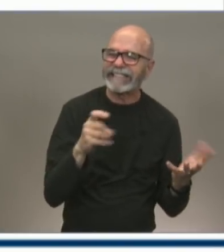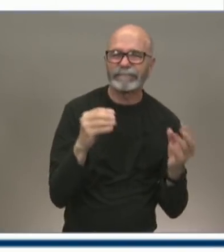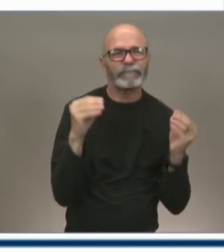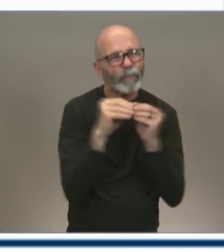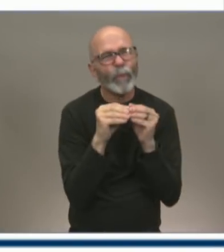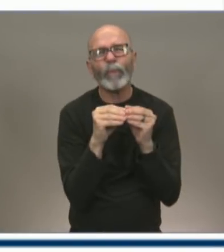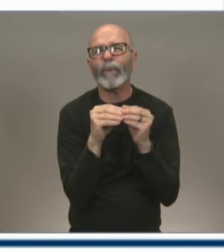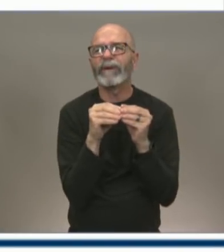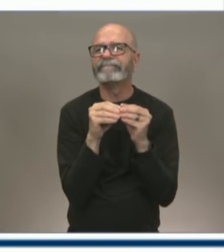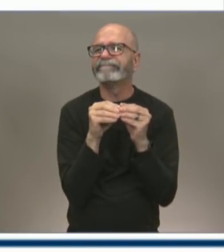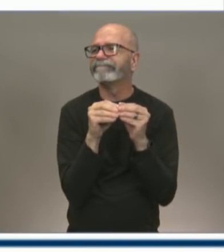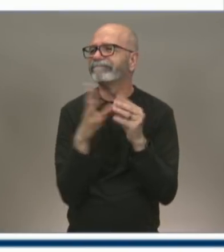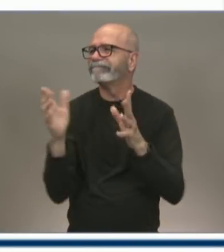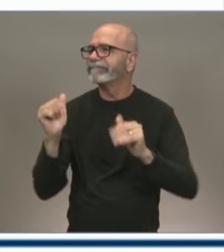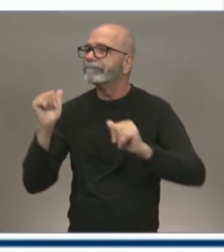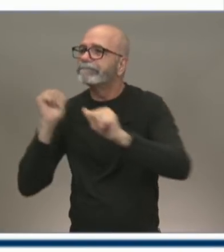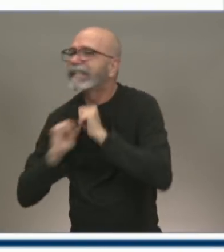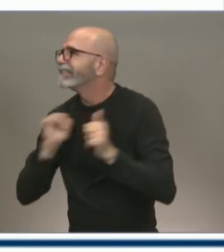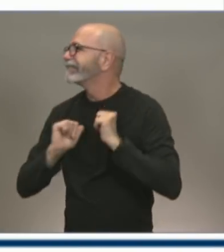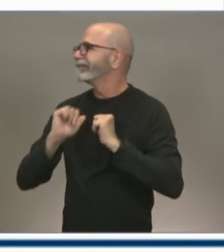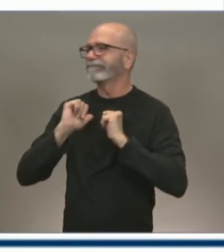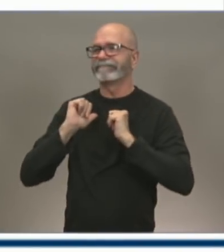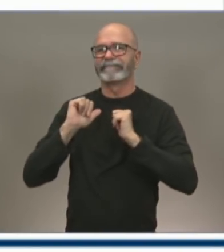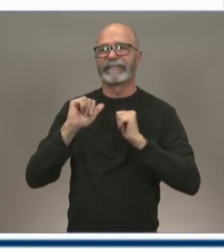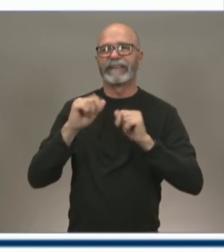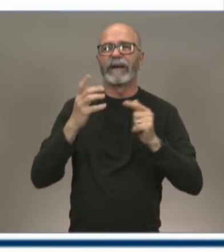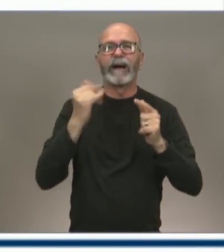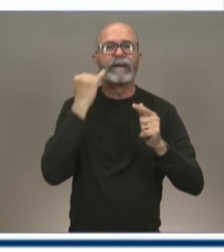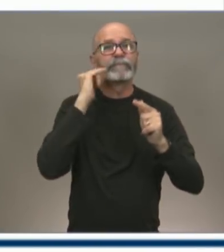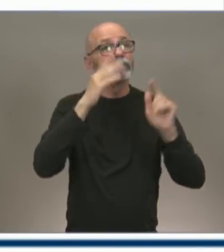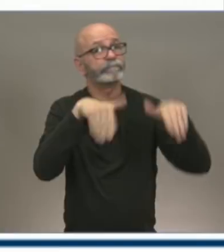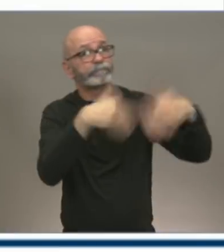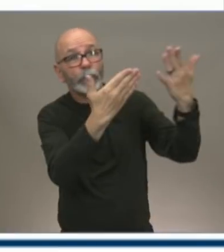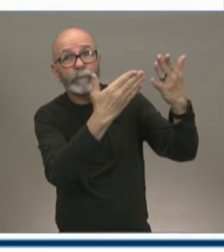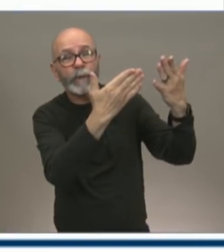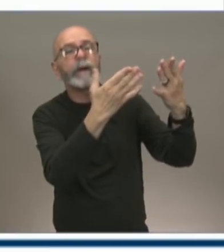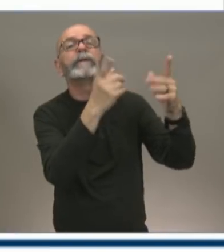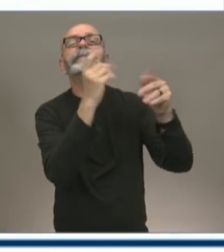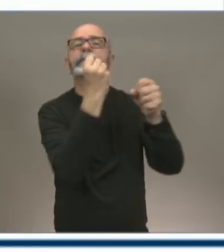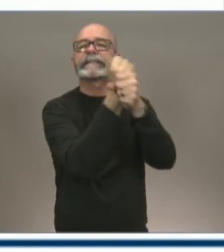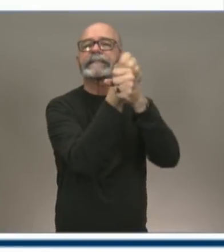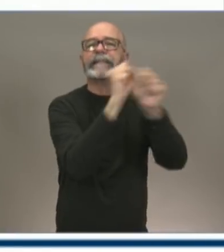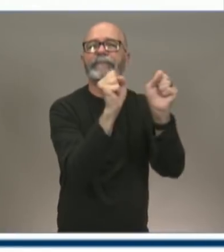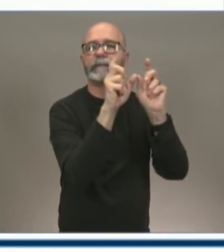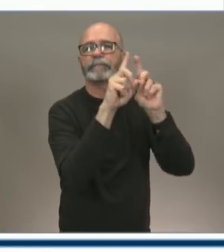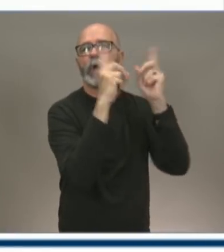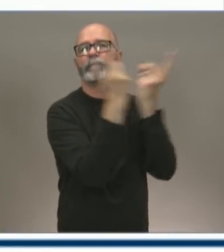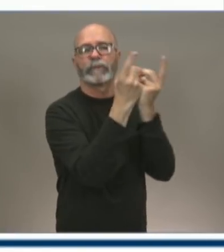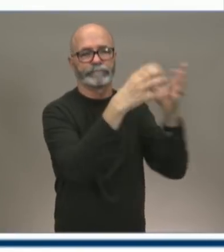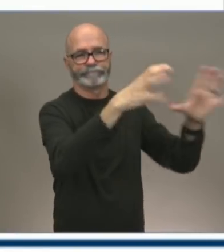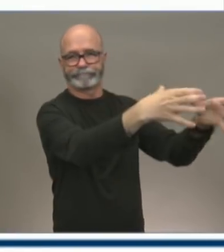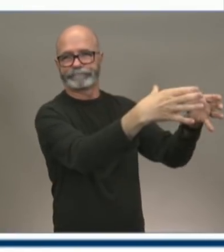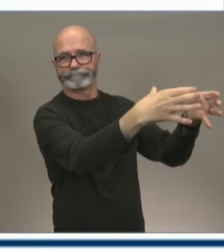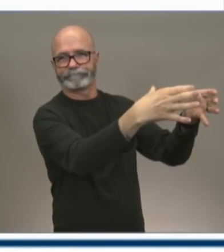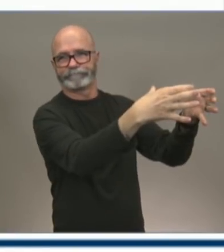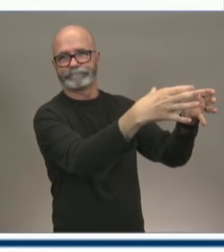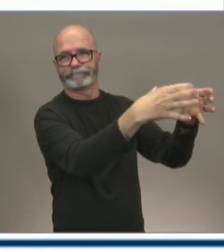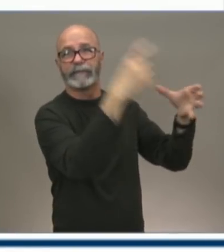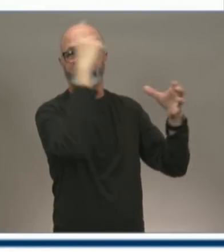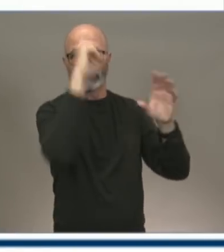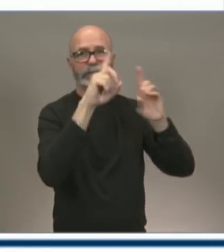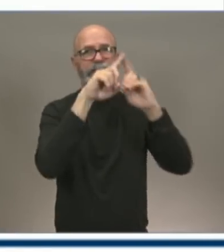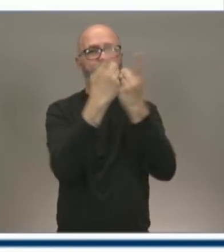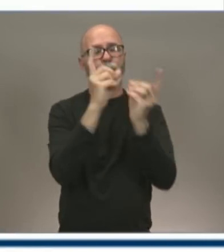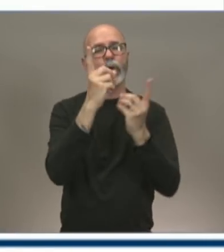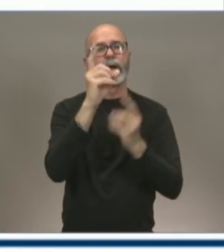a proposal to the Safety Division at the Department of Labor and Advanced Education. If you don't want to engage a business to